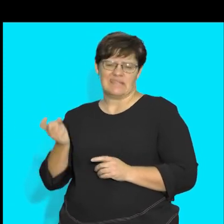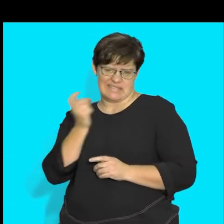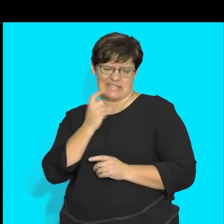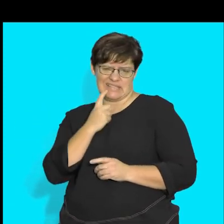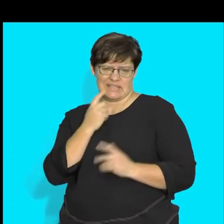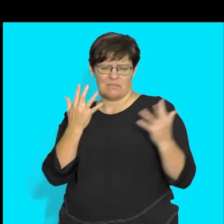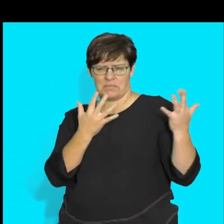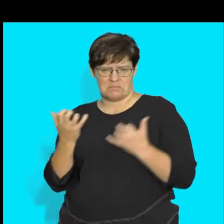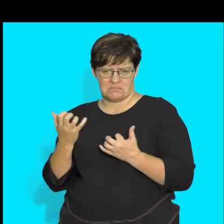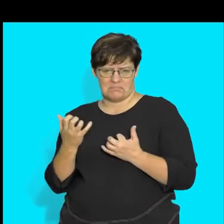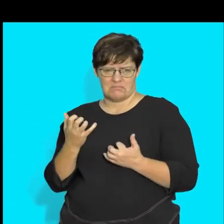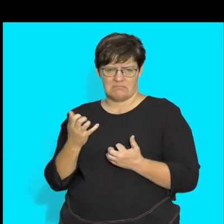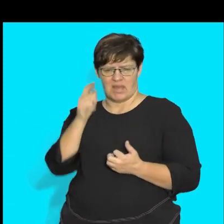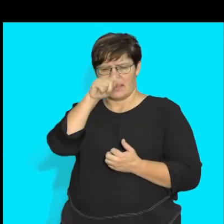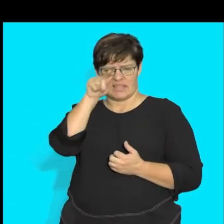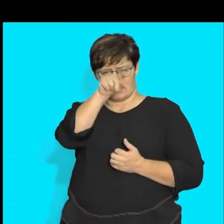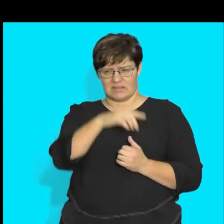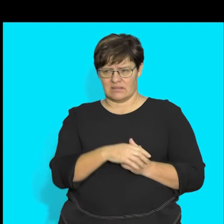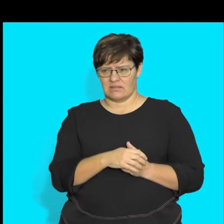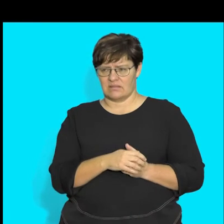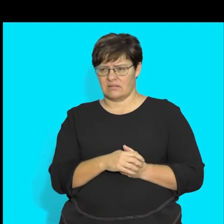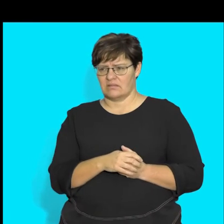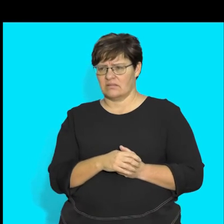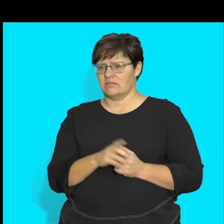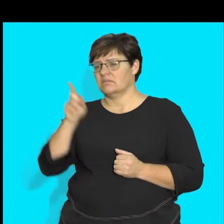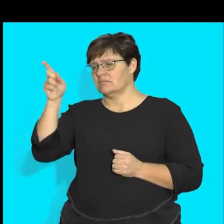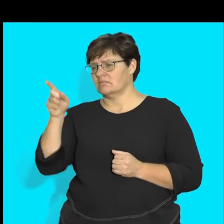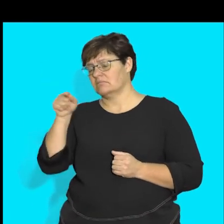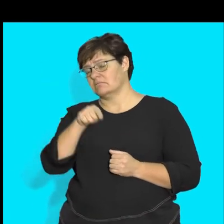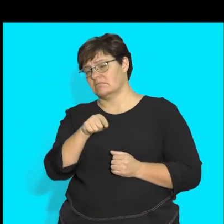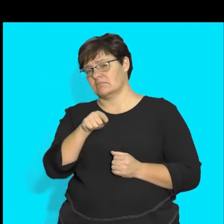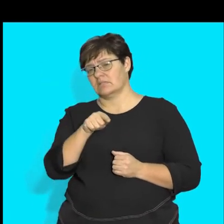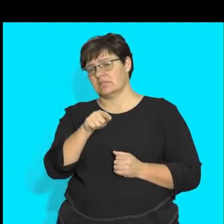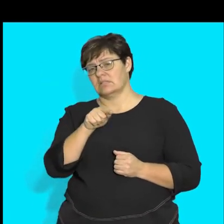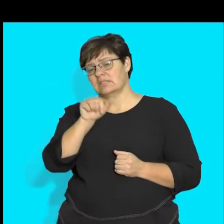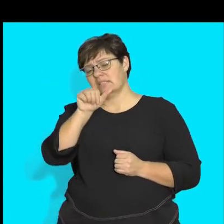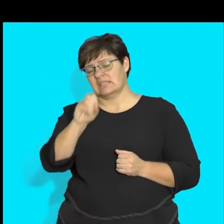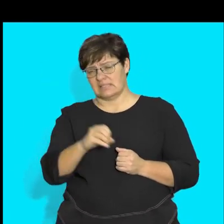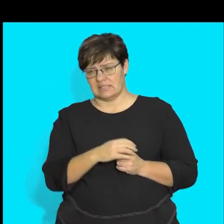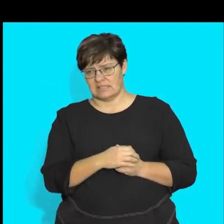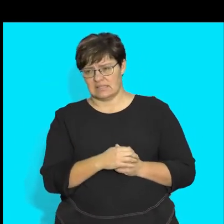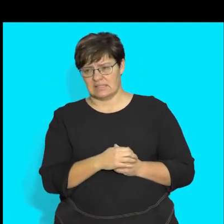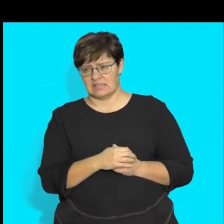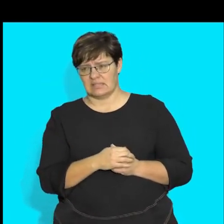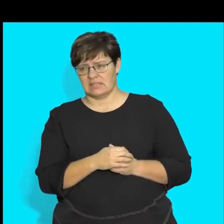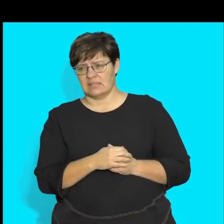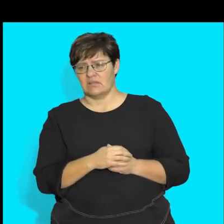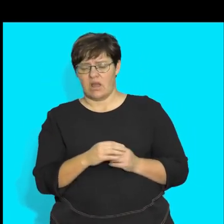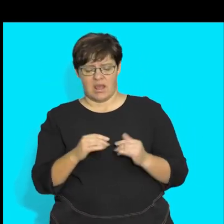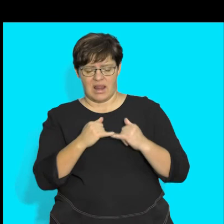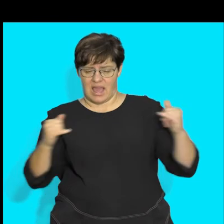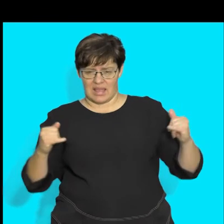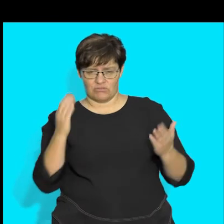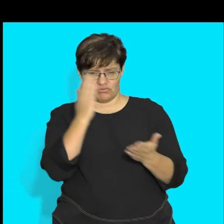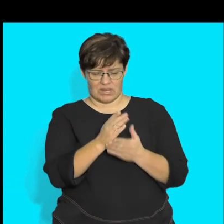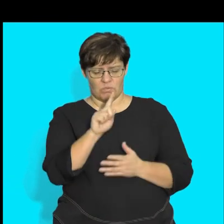quite easy to calculate what theta is. I can go and work out that this angle is 60 using angles on